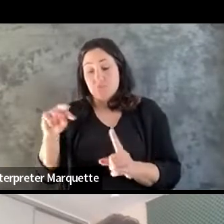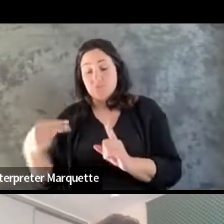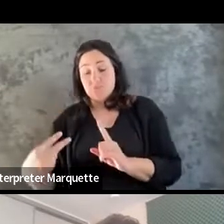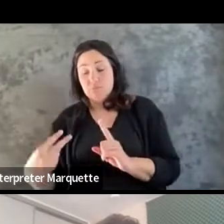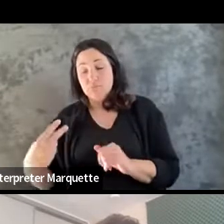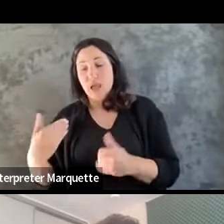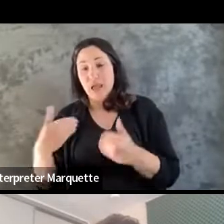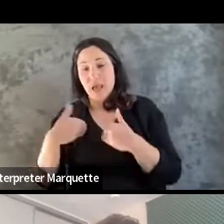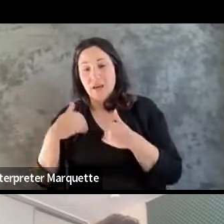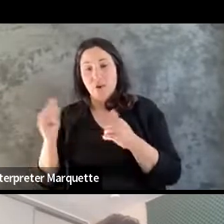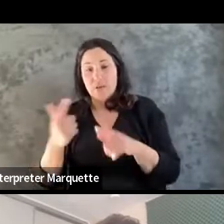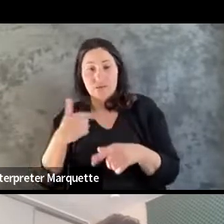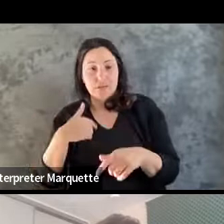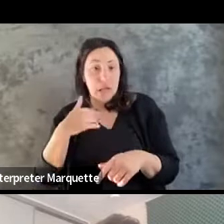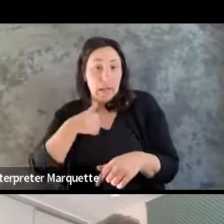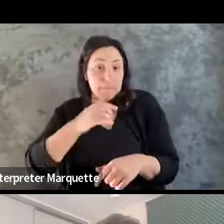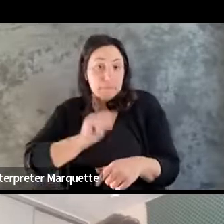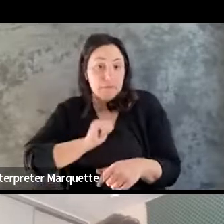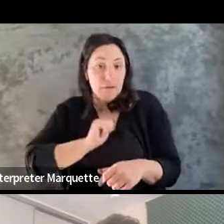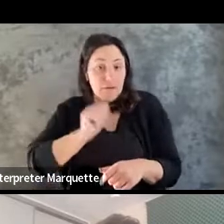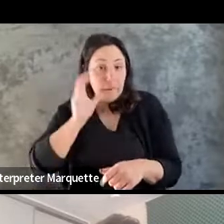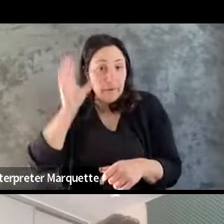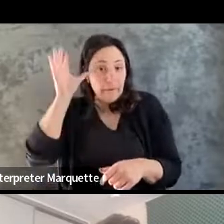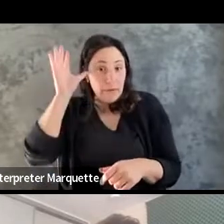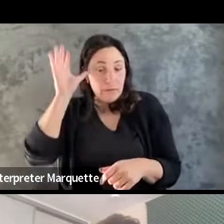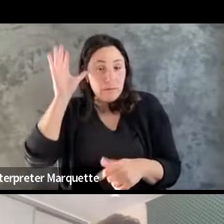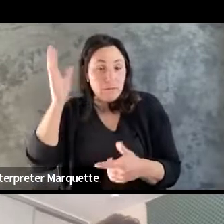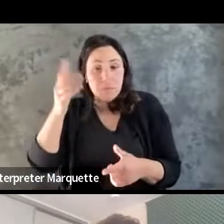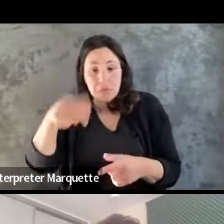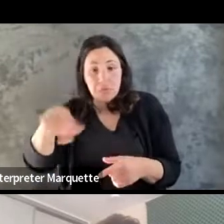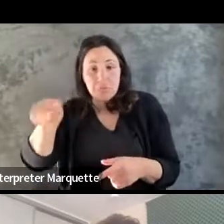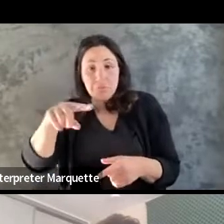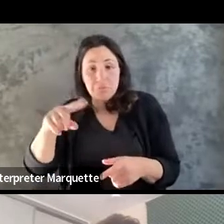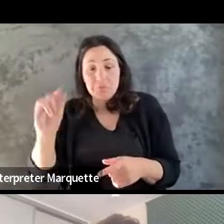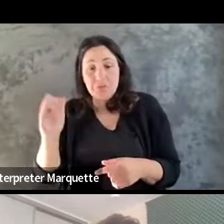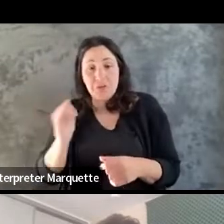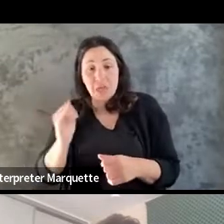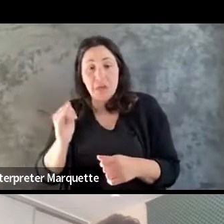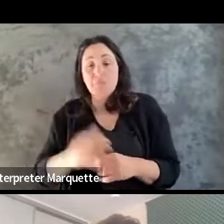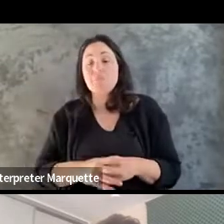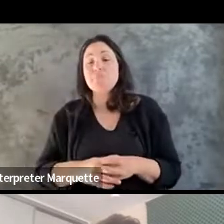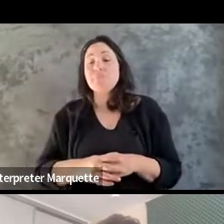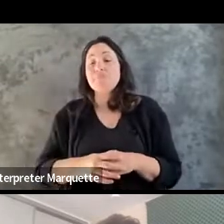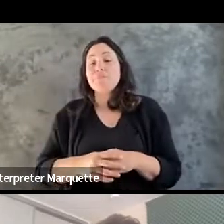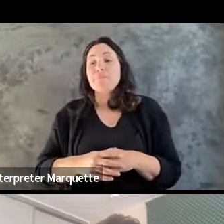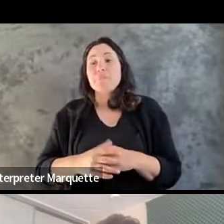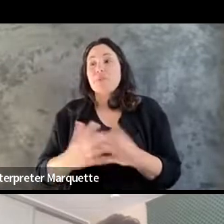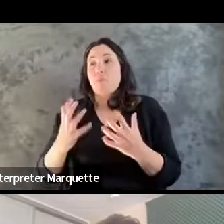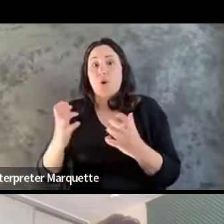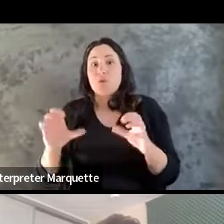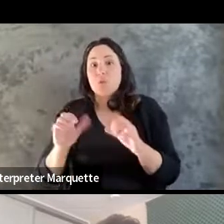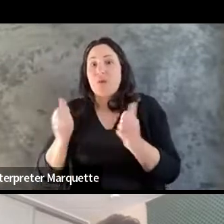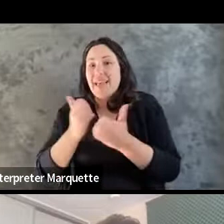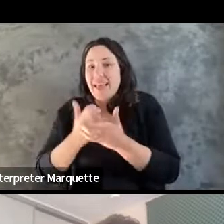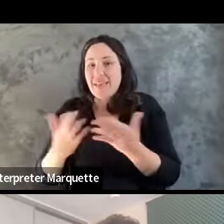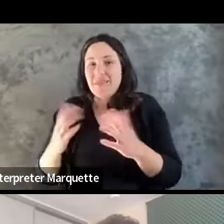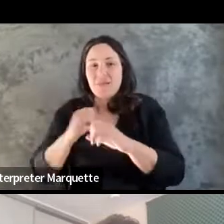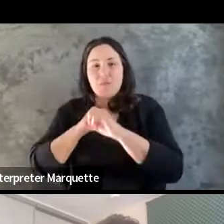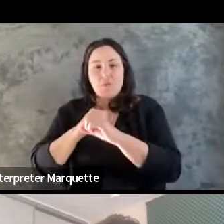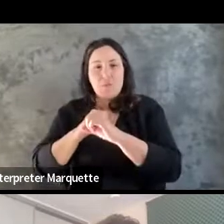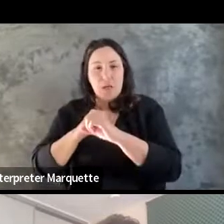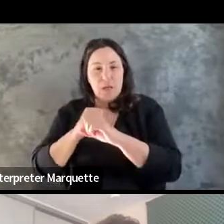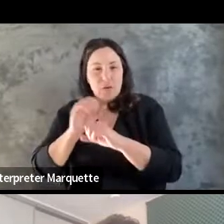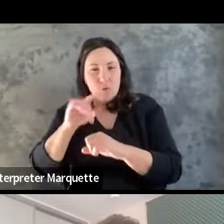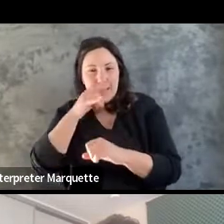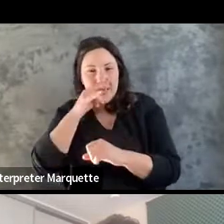obviously all of us, I'm a parent first and foremost, all of us will do anything to protect our own kids. And when you're an educator,